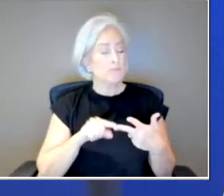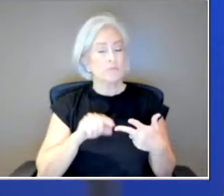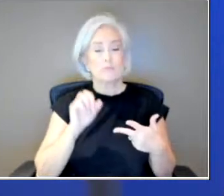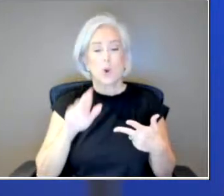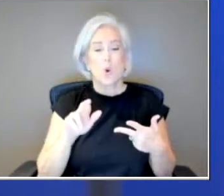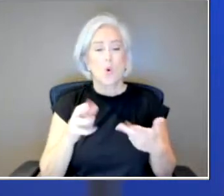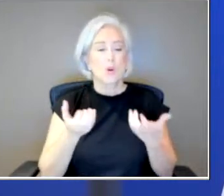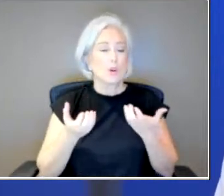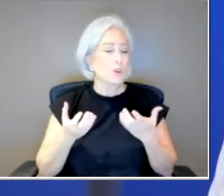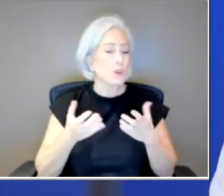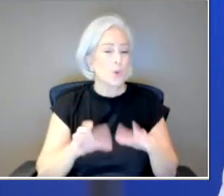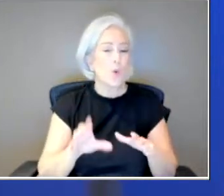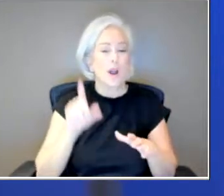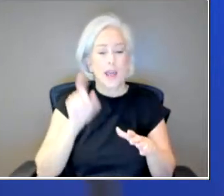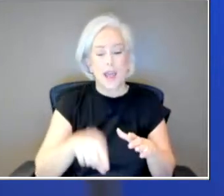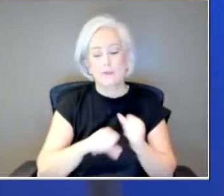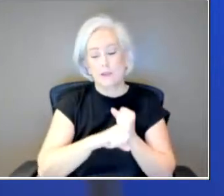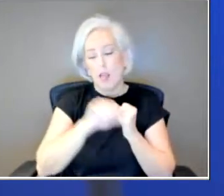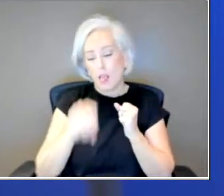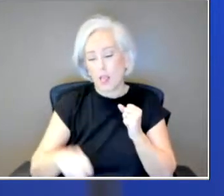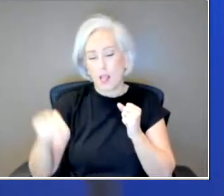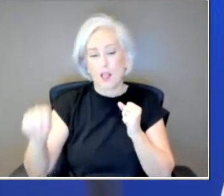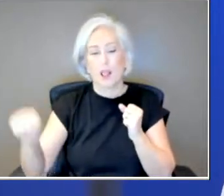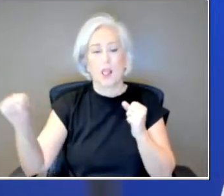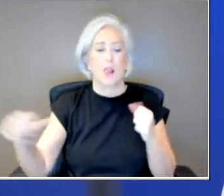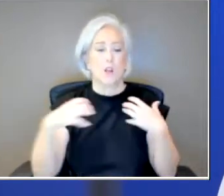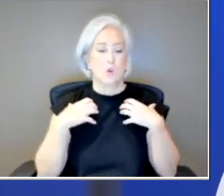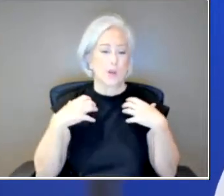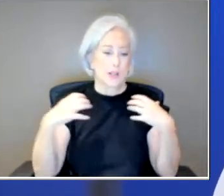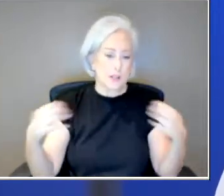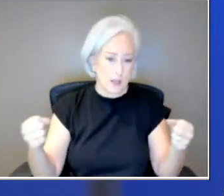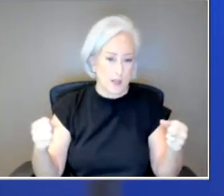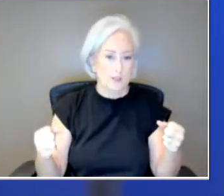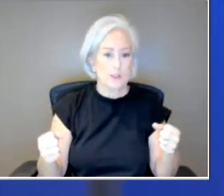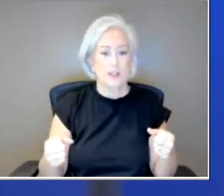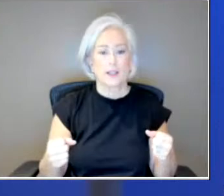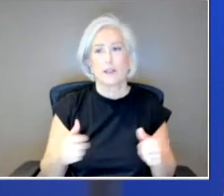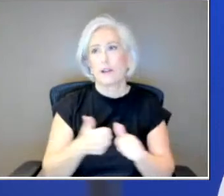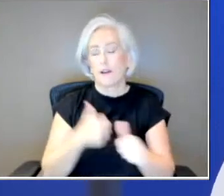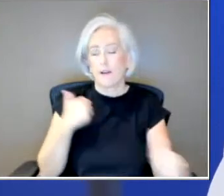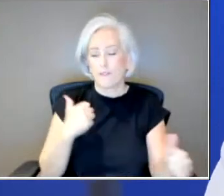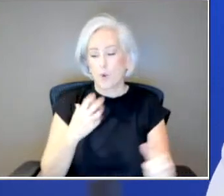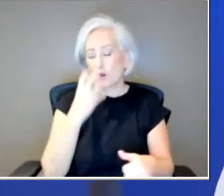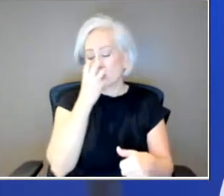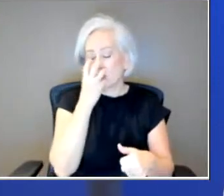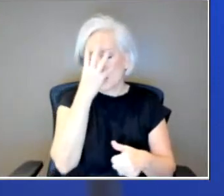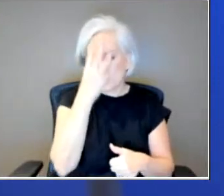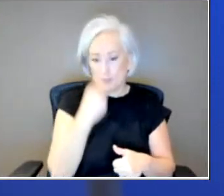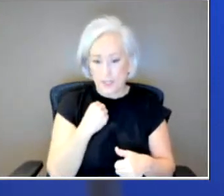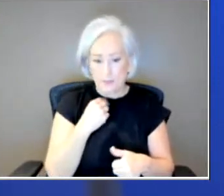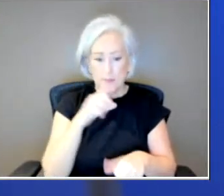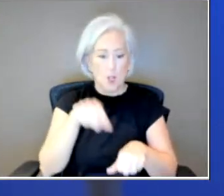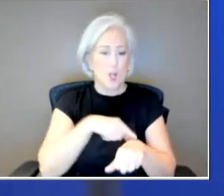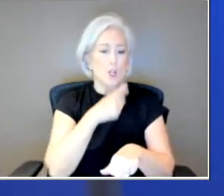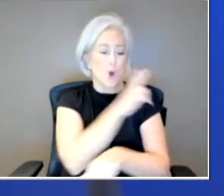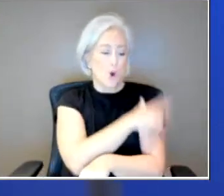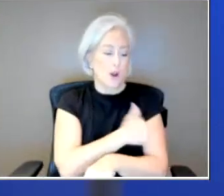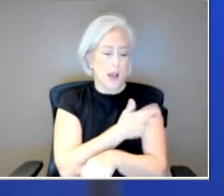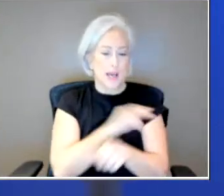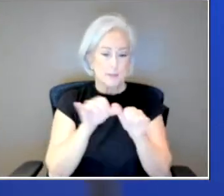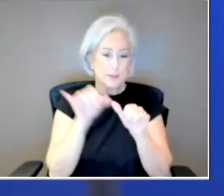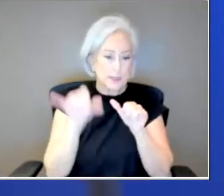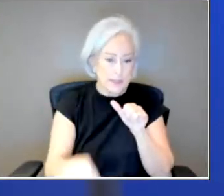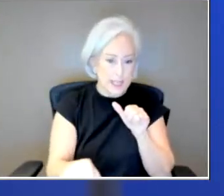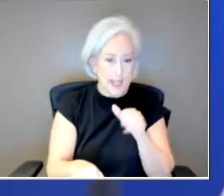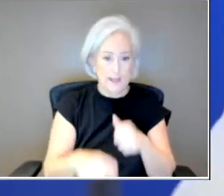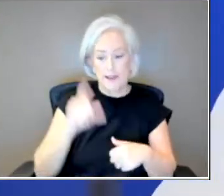those prolonged recovery, or people want to avoid general anesthesia that you need, or a long hospital stay, or they have to work to provide for their family. They